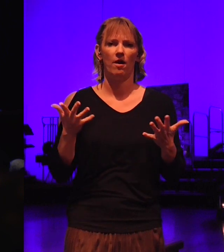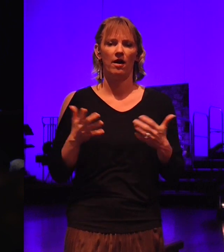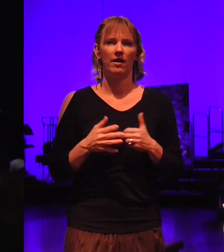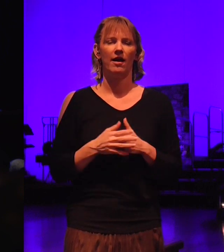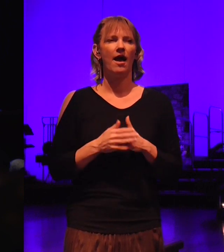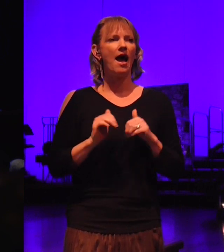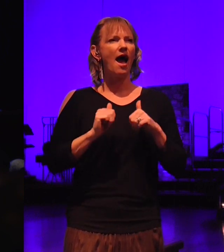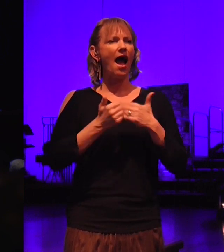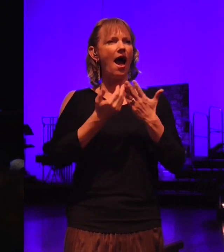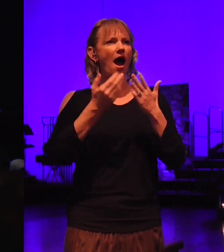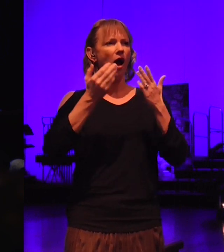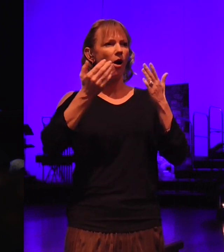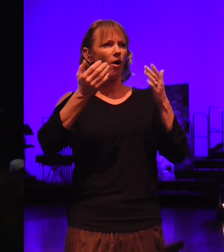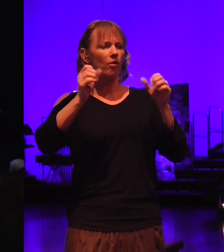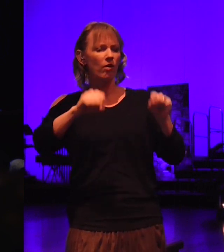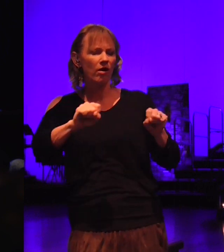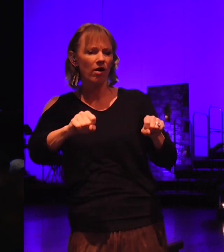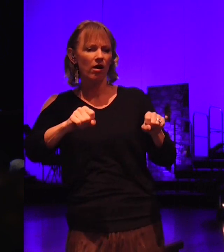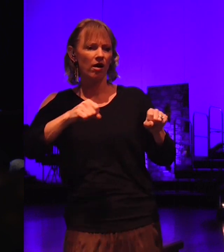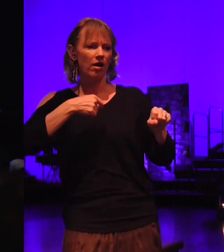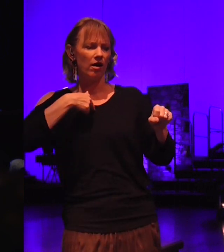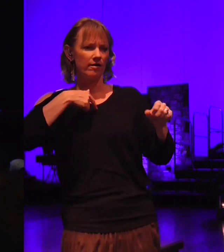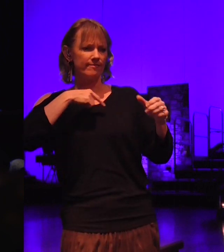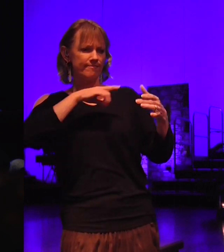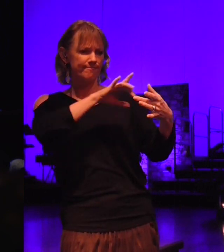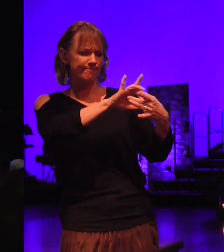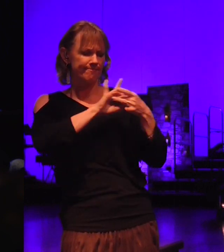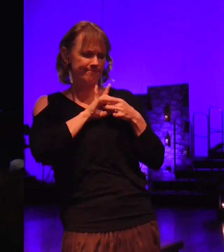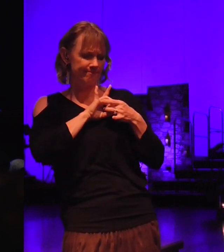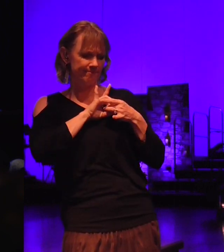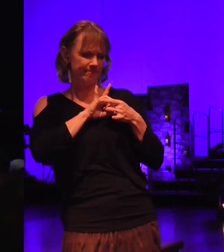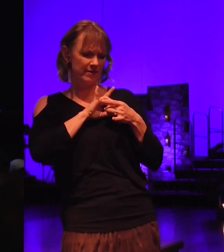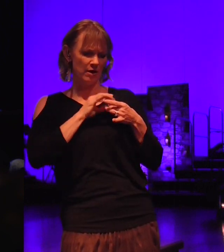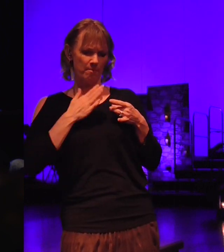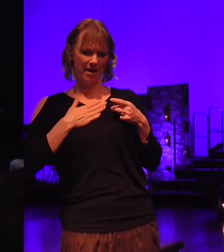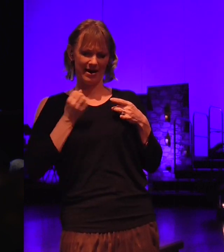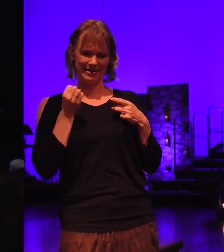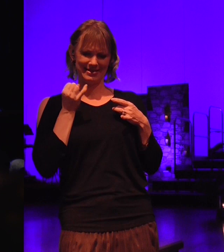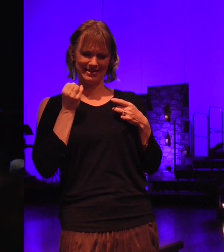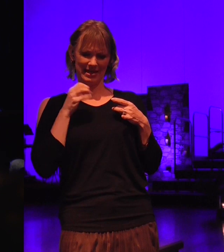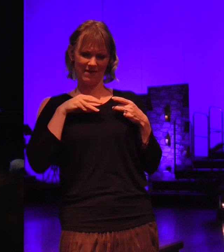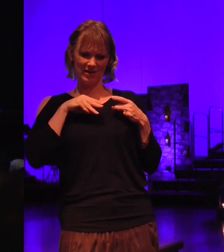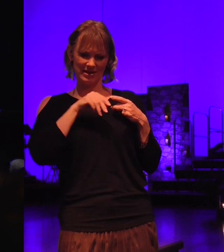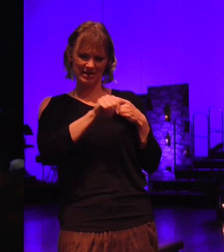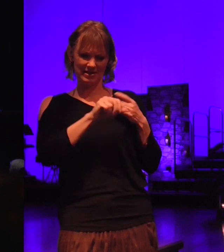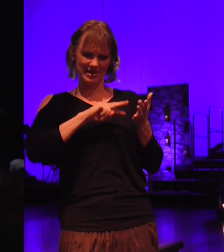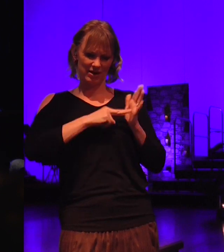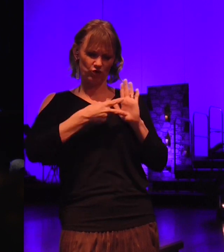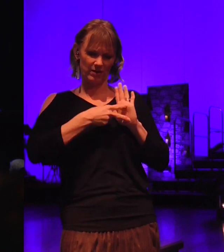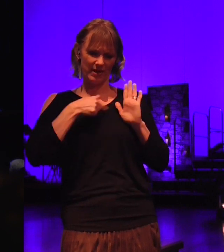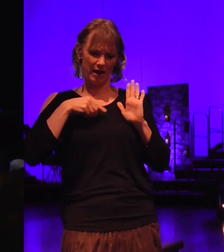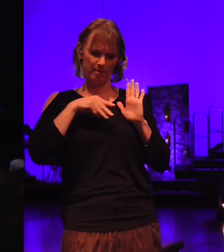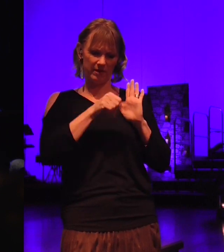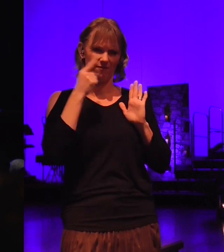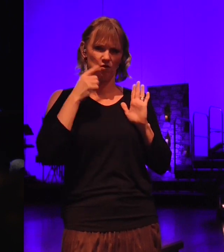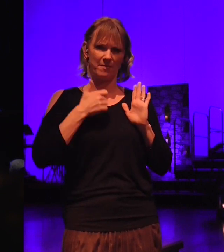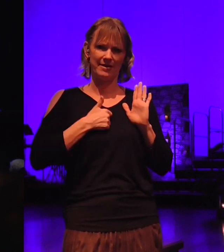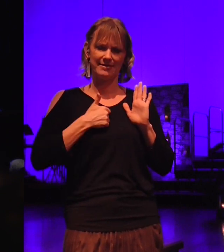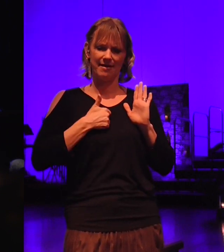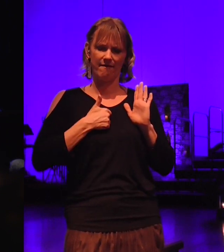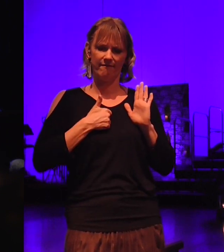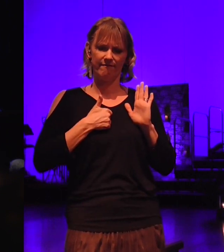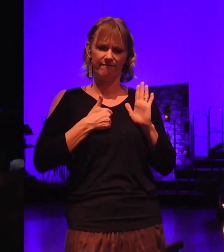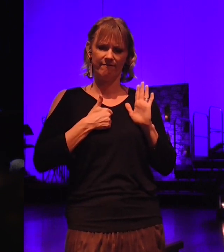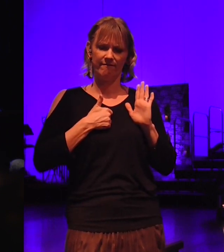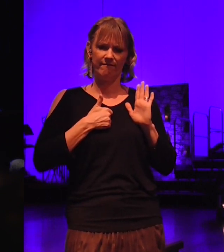How may it be connected to a seed of intention I have planted for myself? And what can